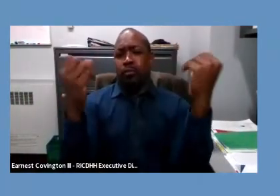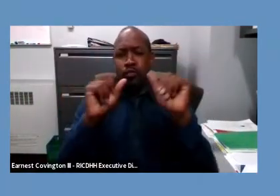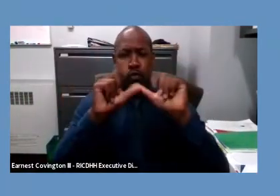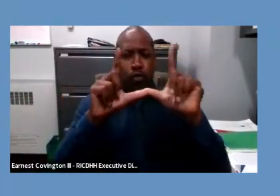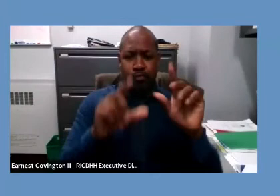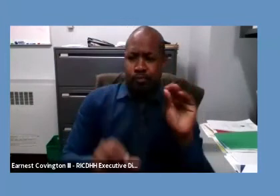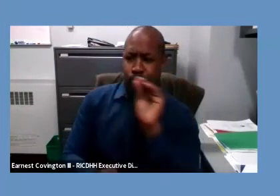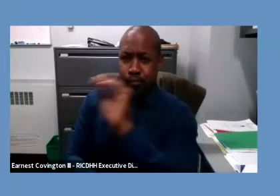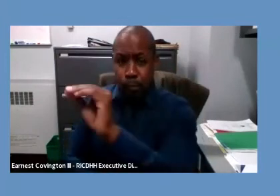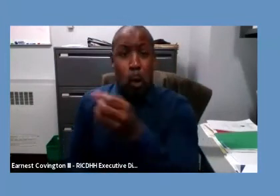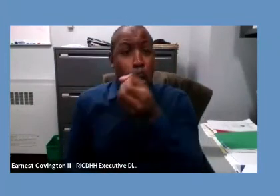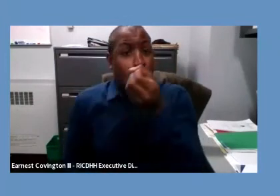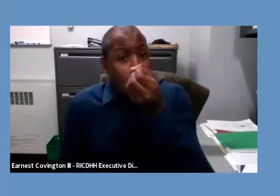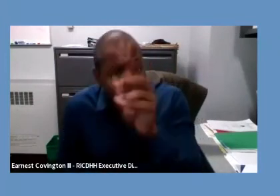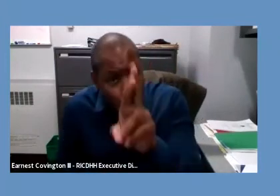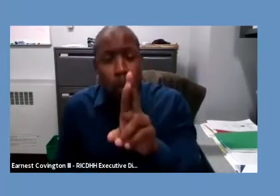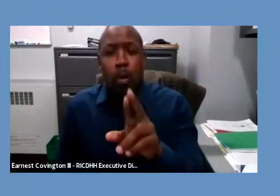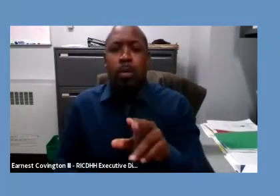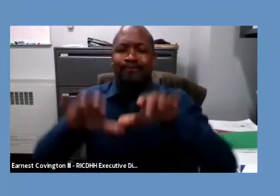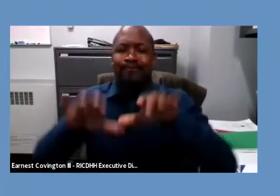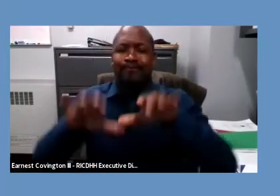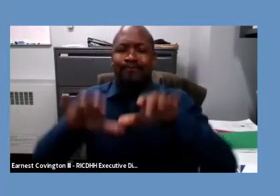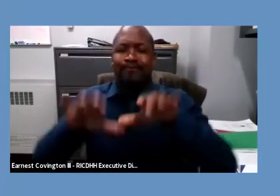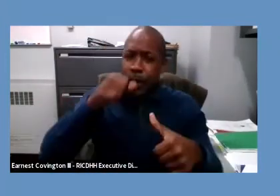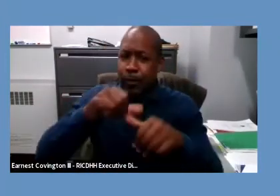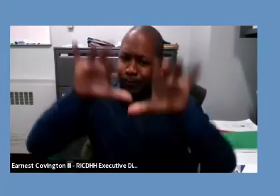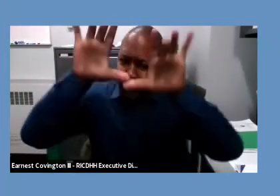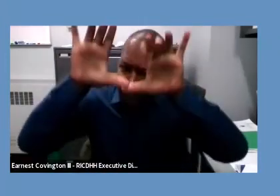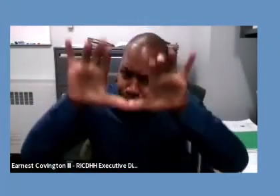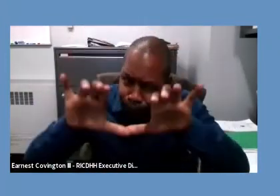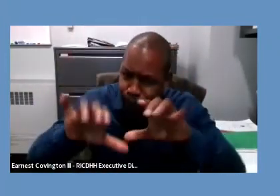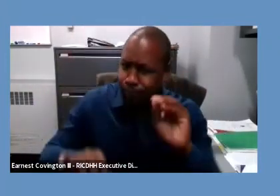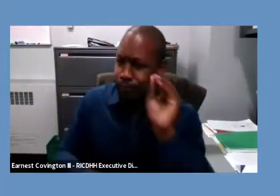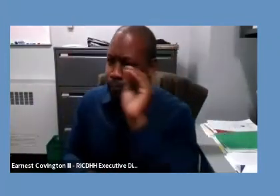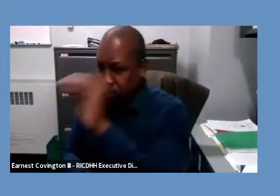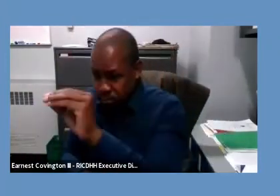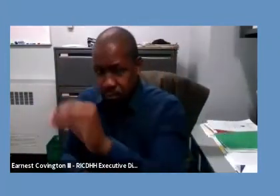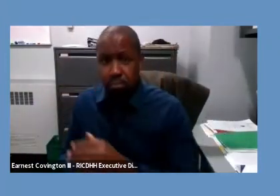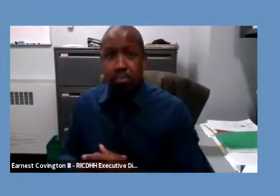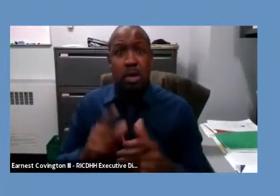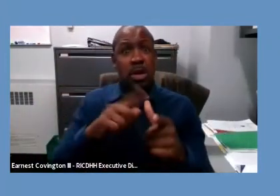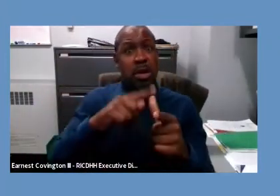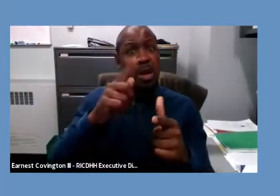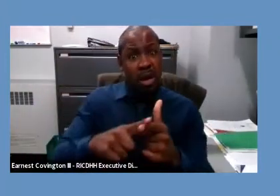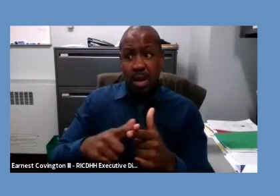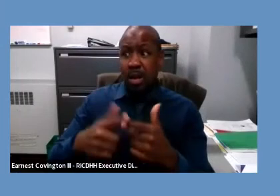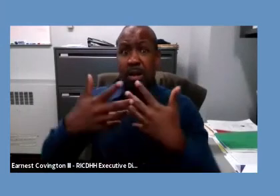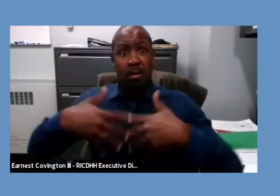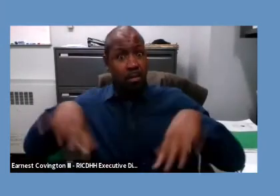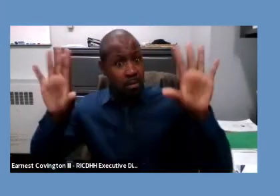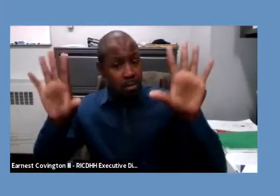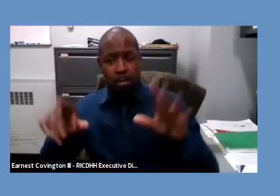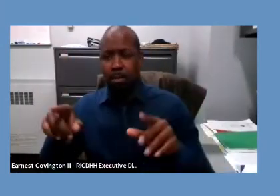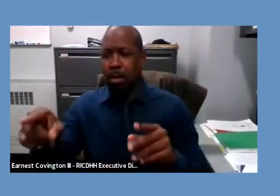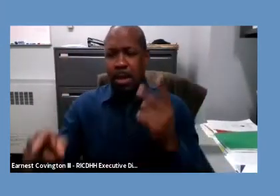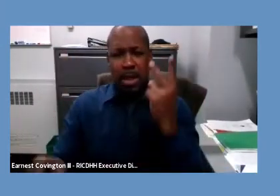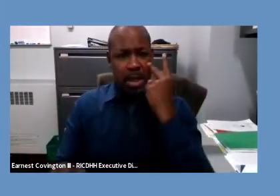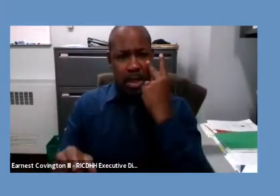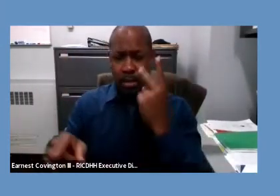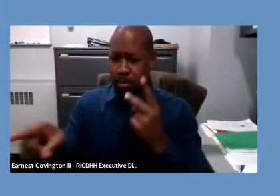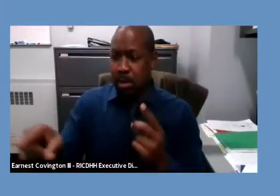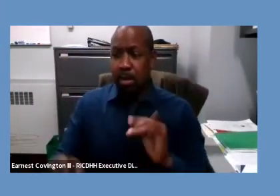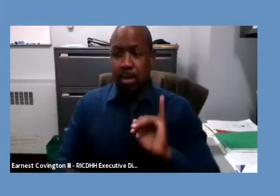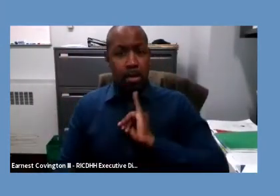to explain clearly what your complaint was. You may make a video of yourself signing it or type it